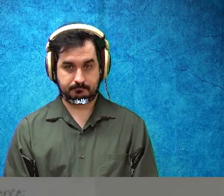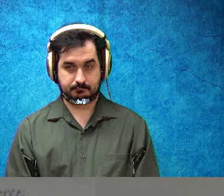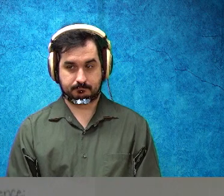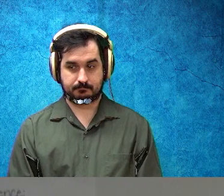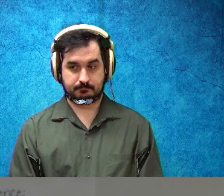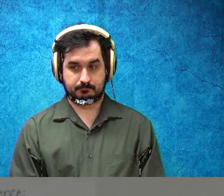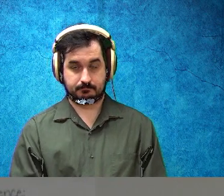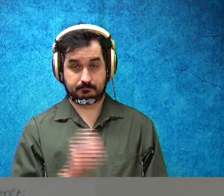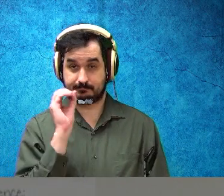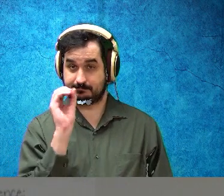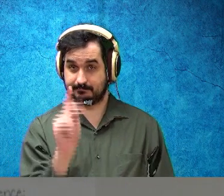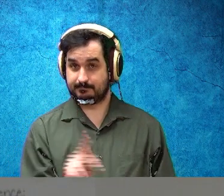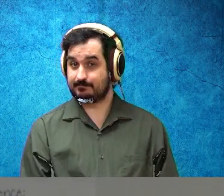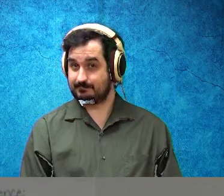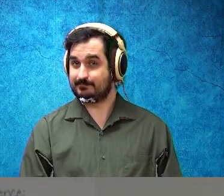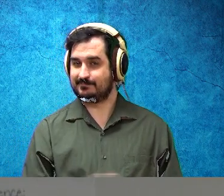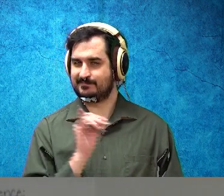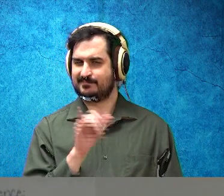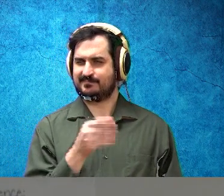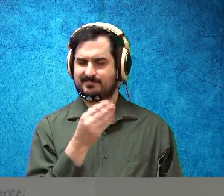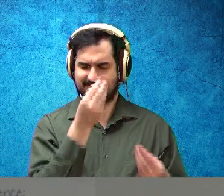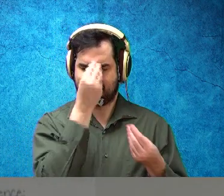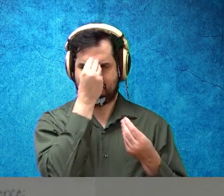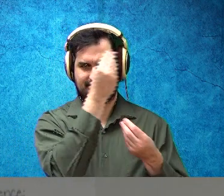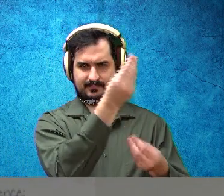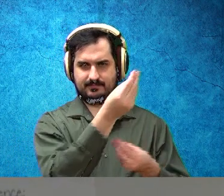Okay? That lets me know